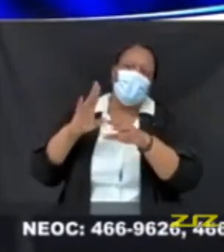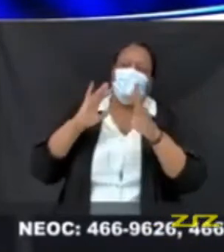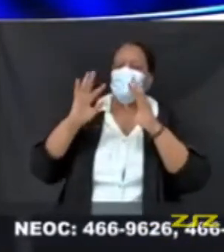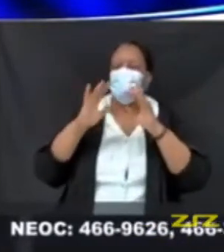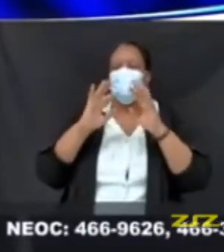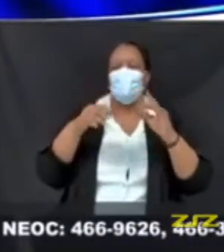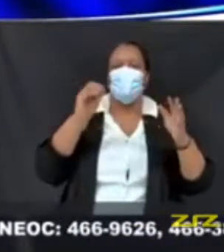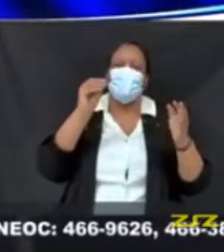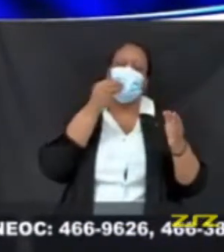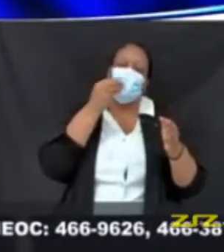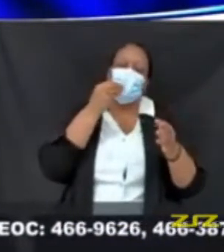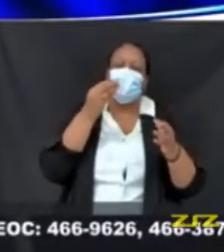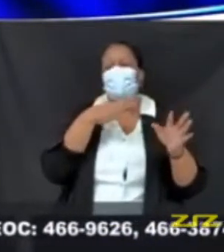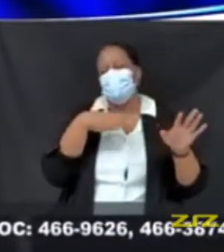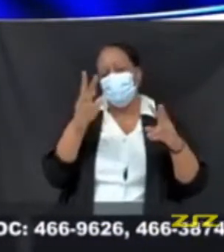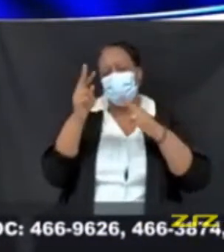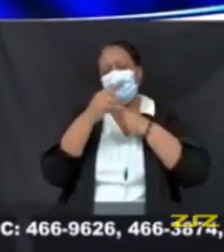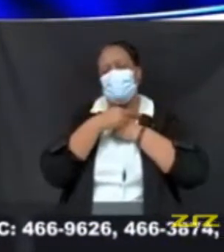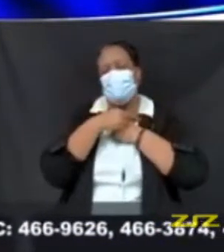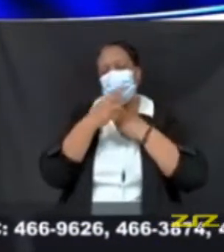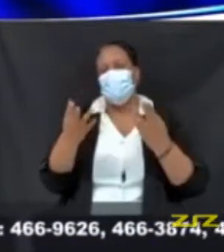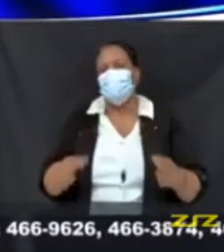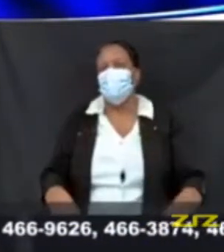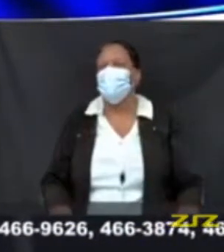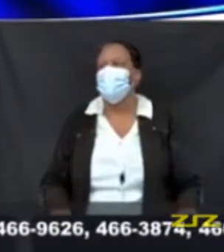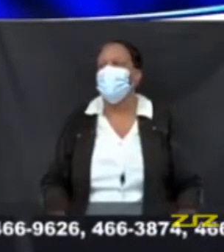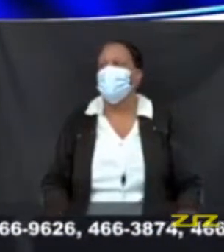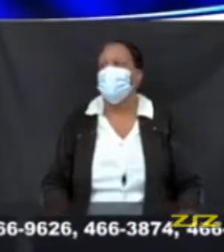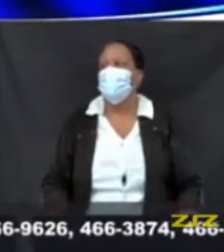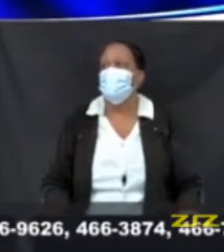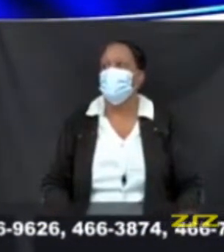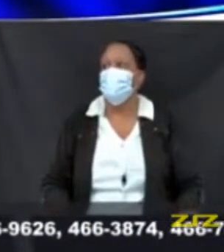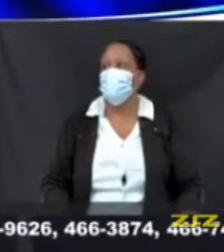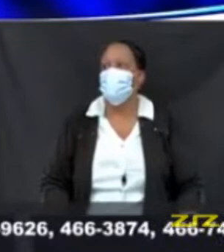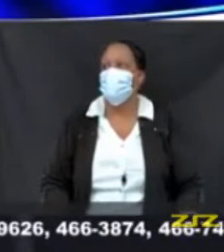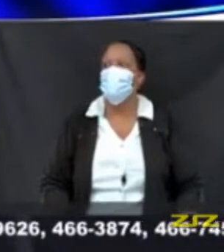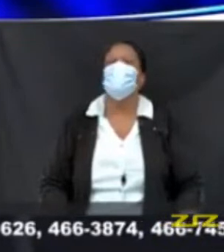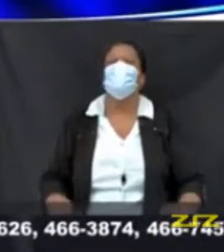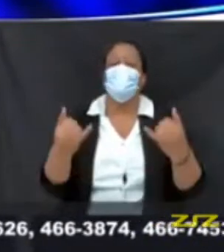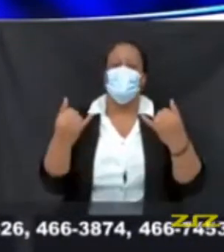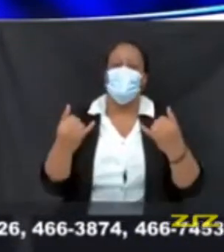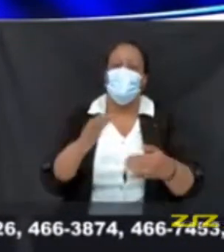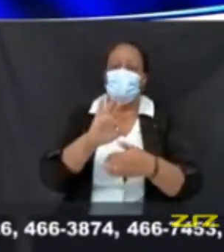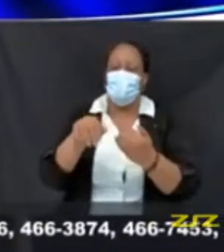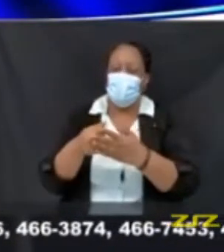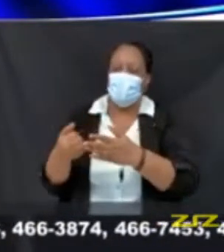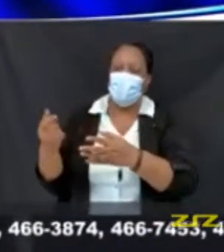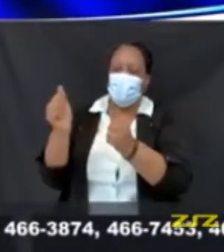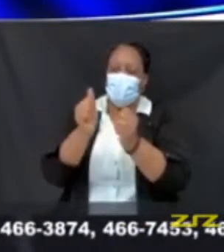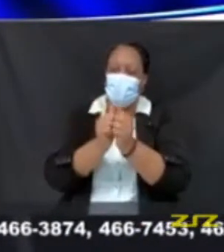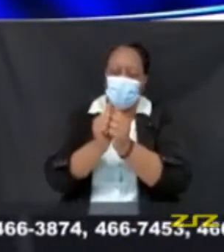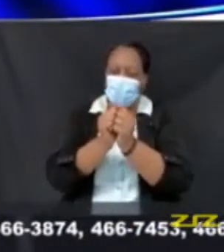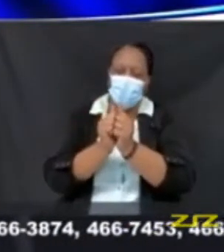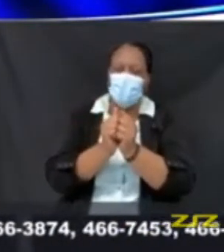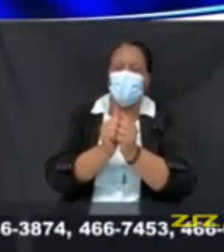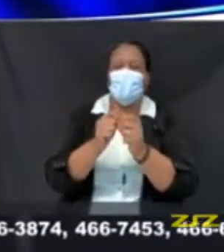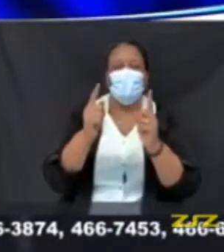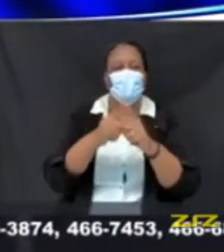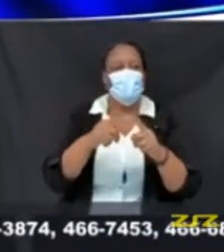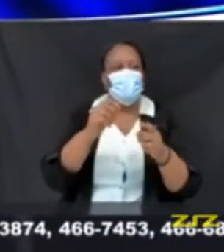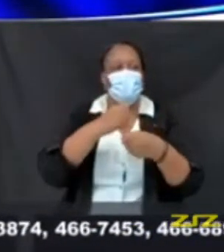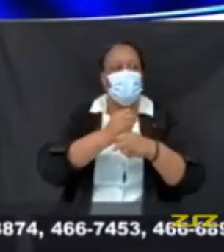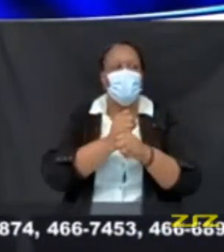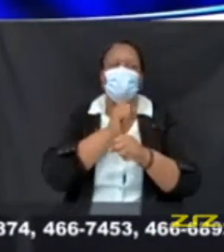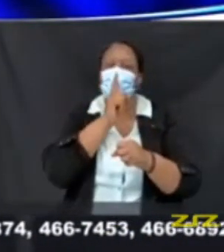reinforce partnerships and collaboration with national stakeholders, such as NEMA's district groups, other critical state agencies such